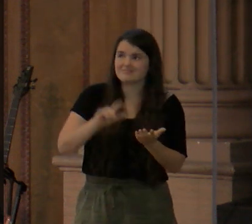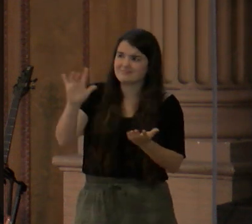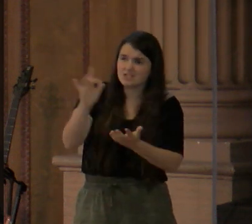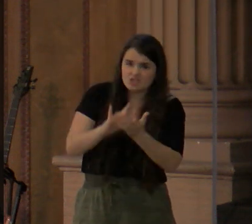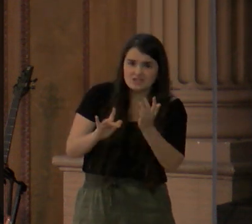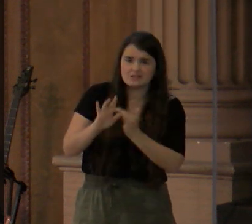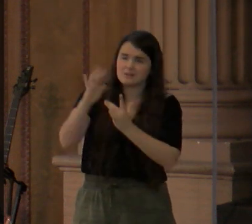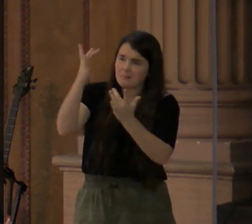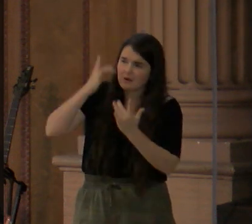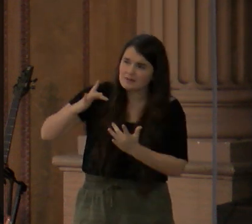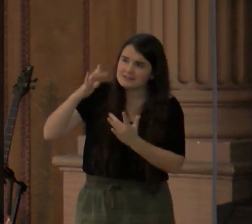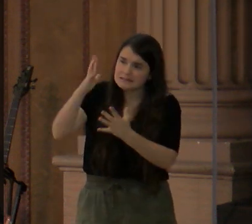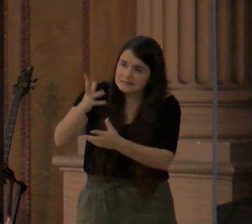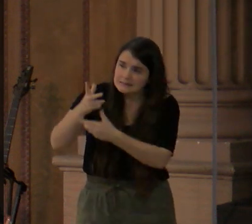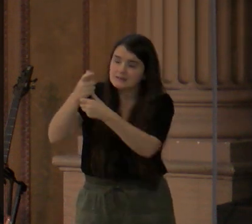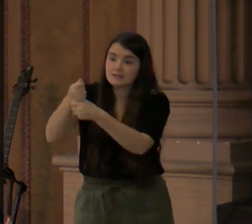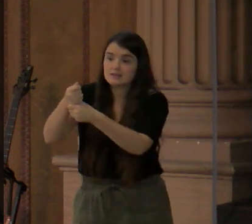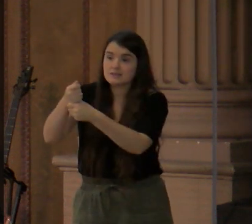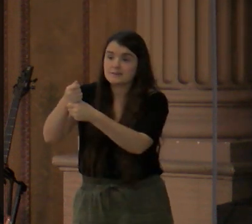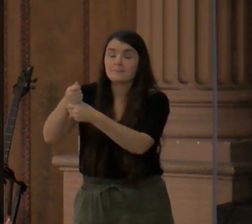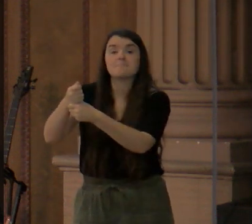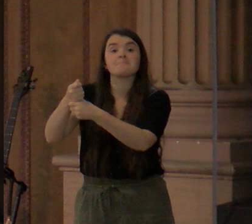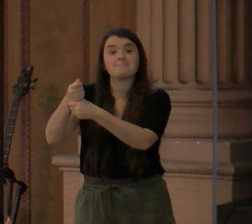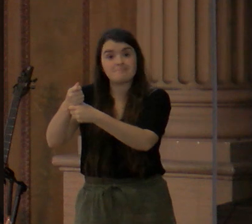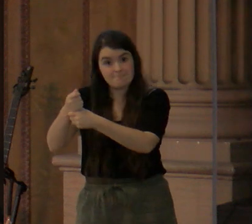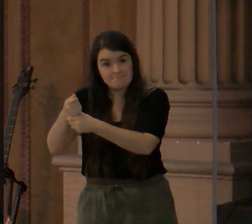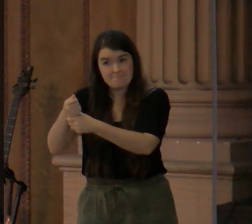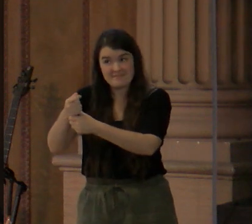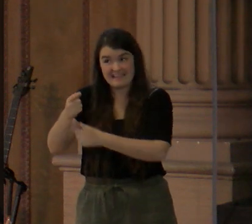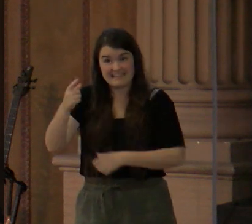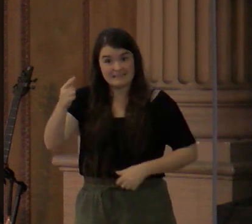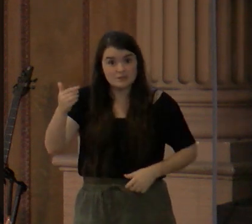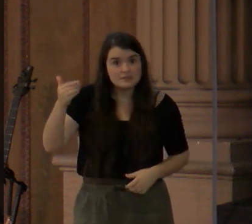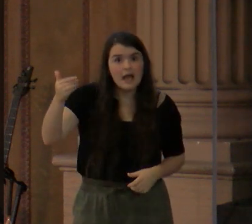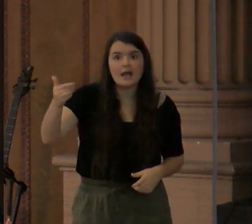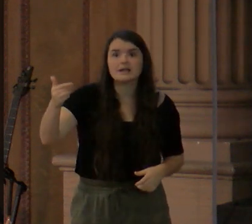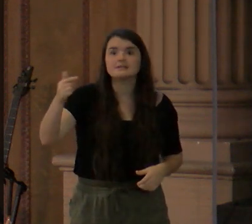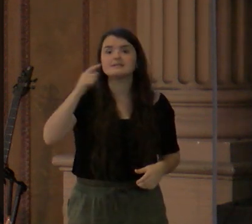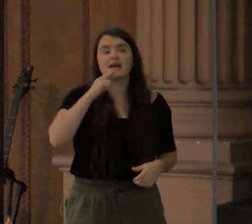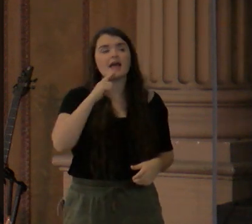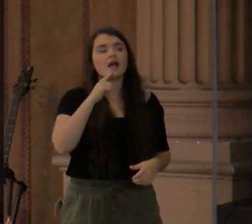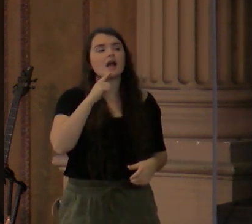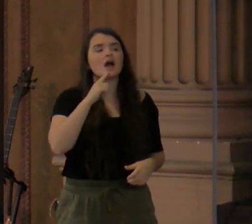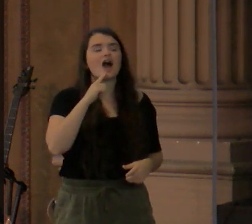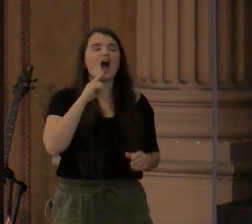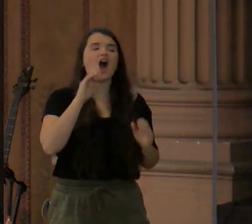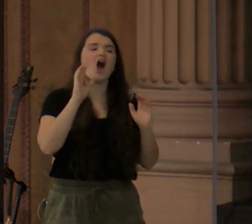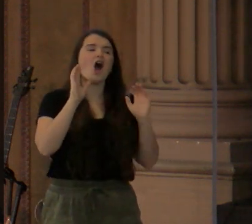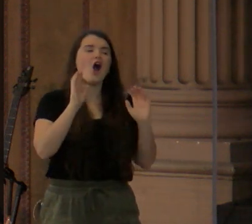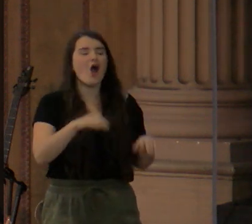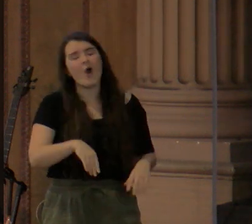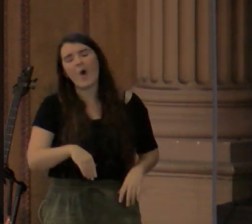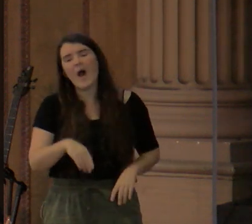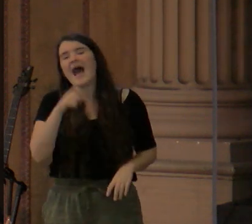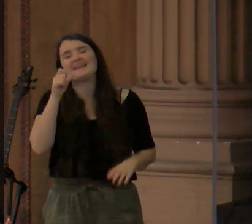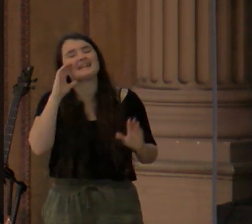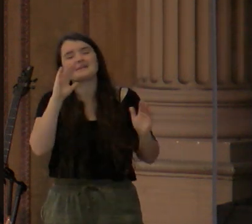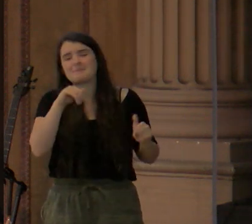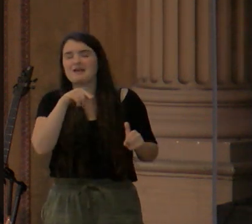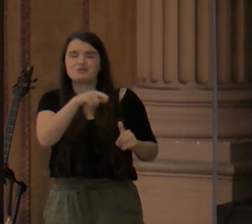But once we run to Jesus for mercy, does he then say something like, I never expected you to keep those commands anyway.